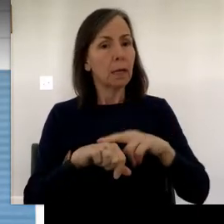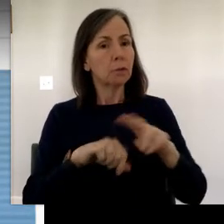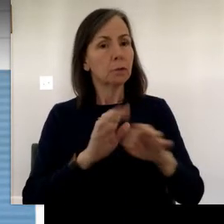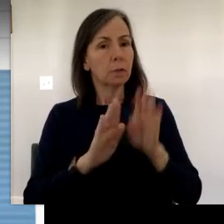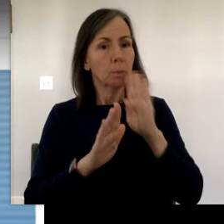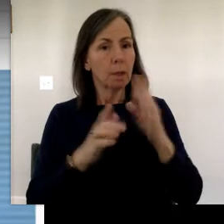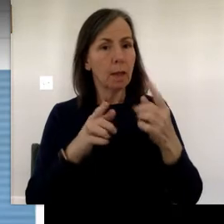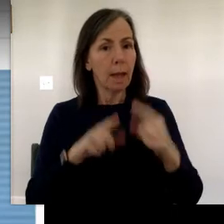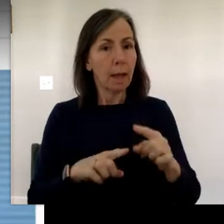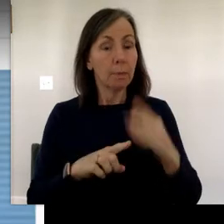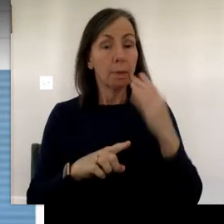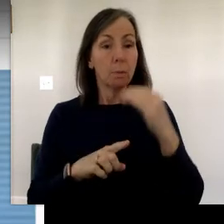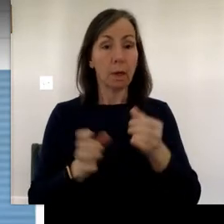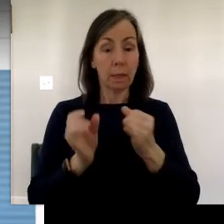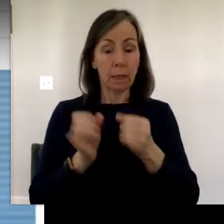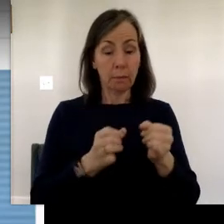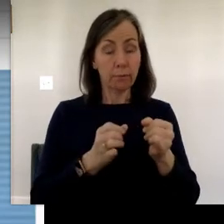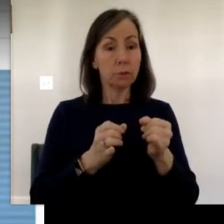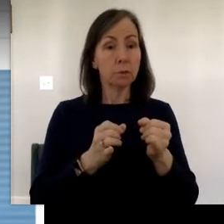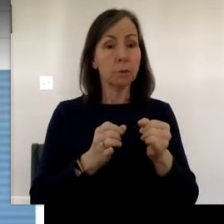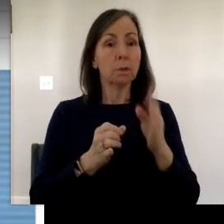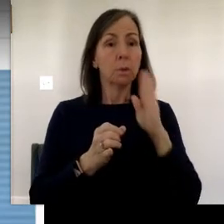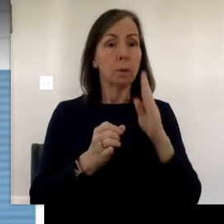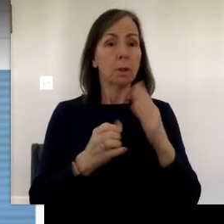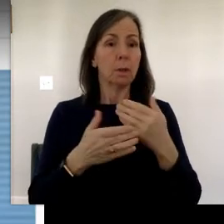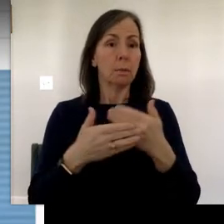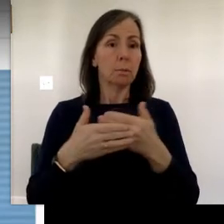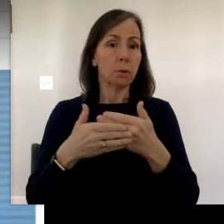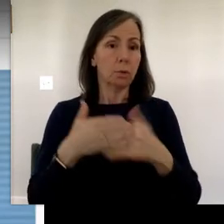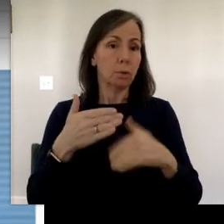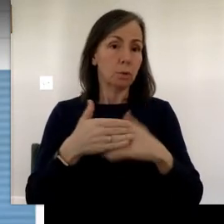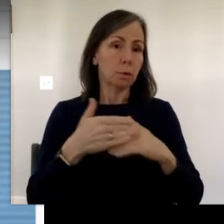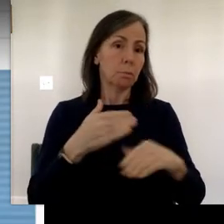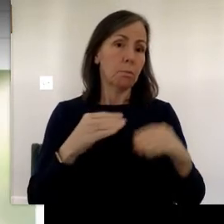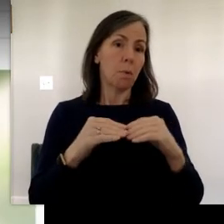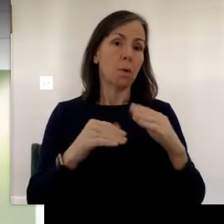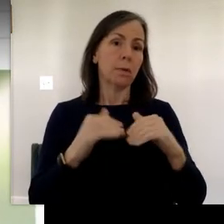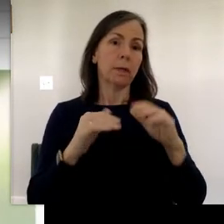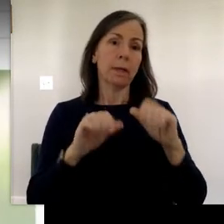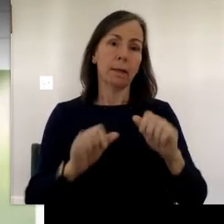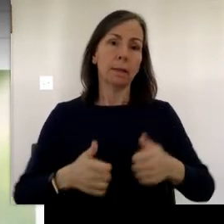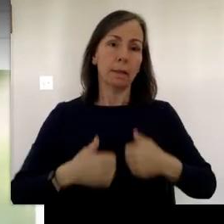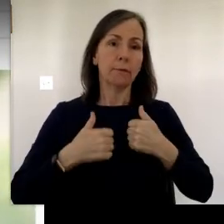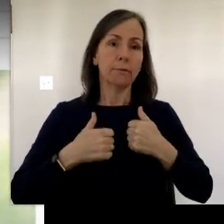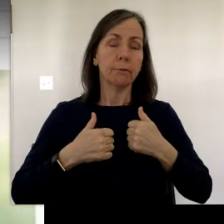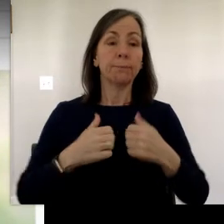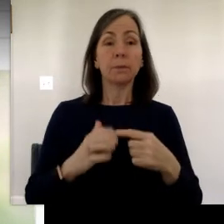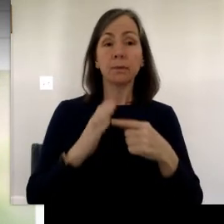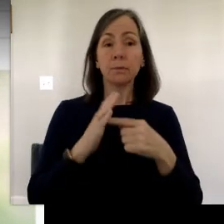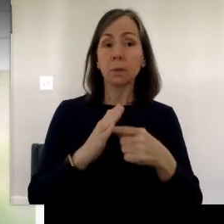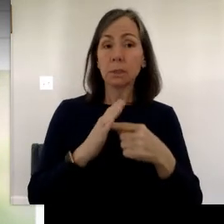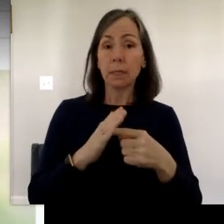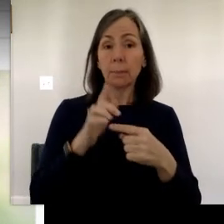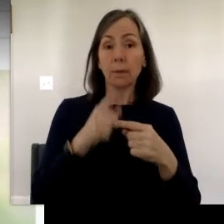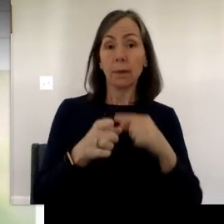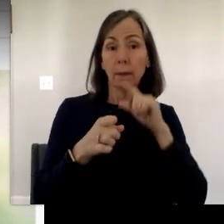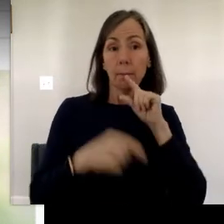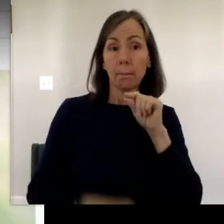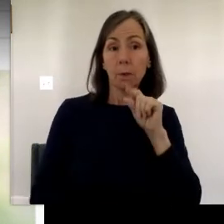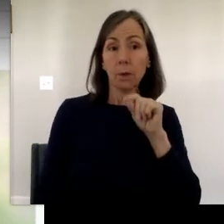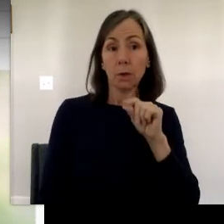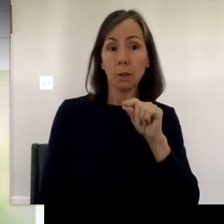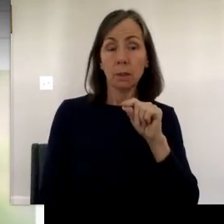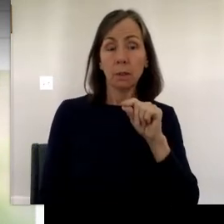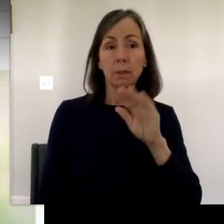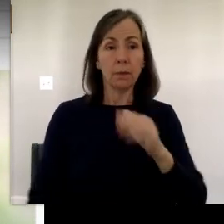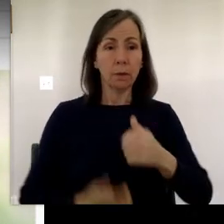natural populations tend to produce more offspring than can survive. For example, hummingbirds over their lifetime will